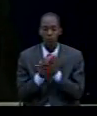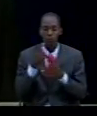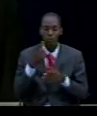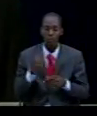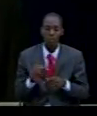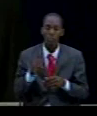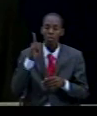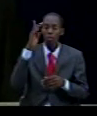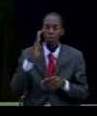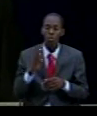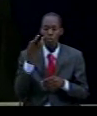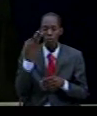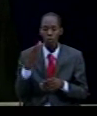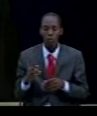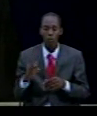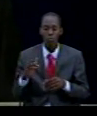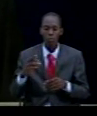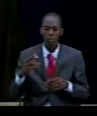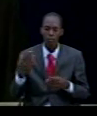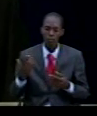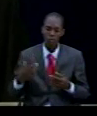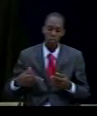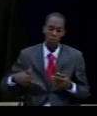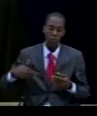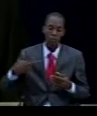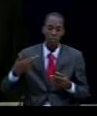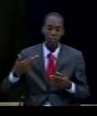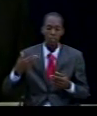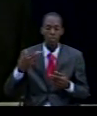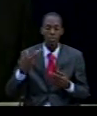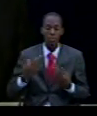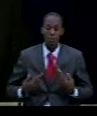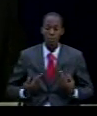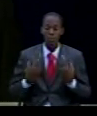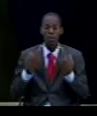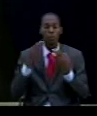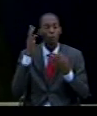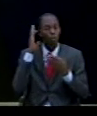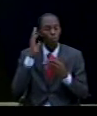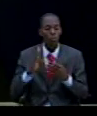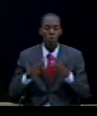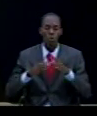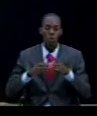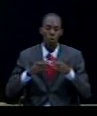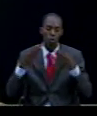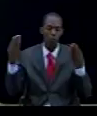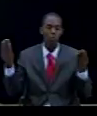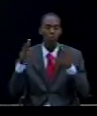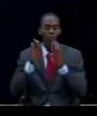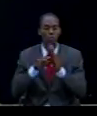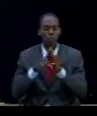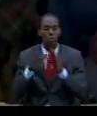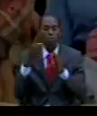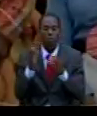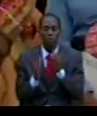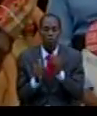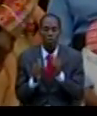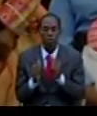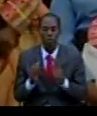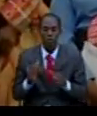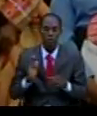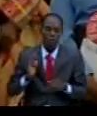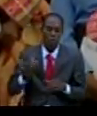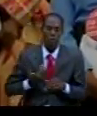revival that is open, through which souls come to the kingdom of God, that door will